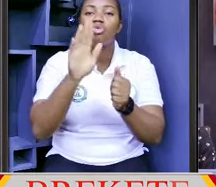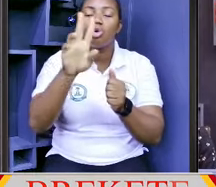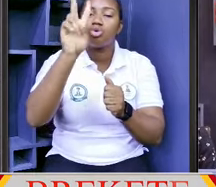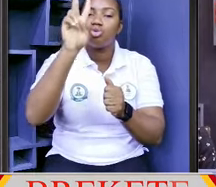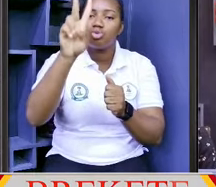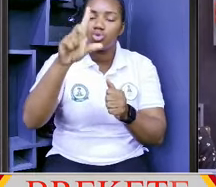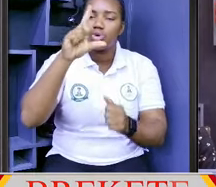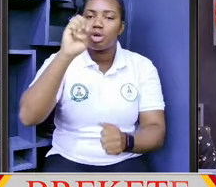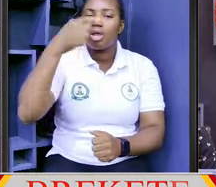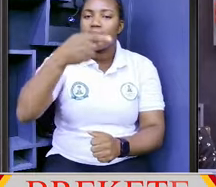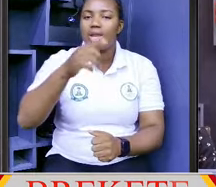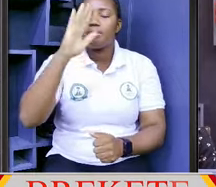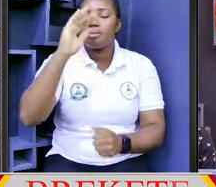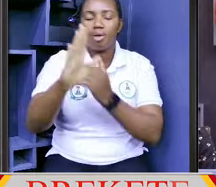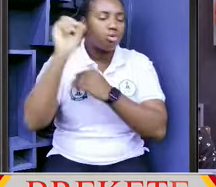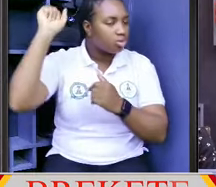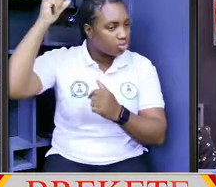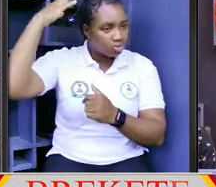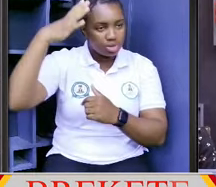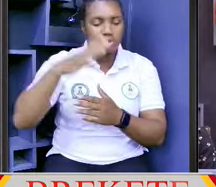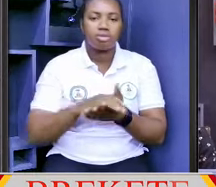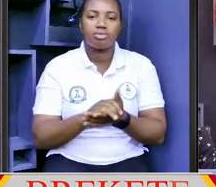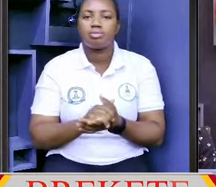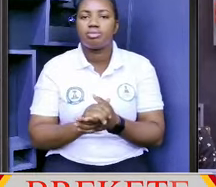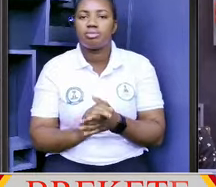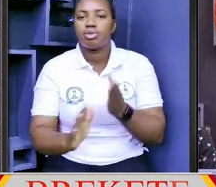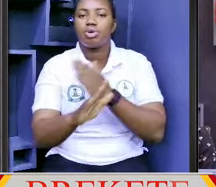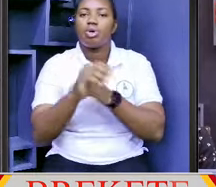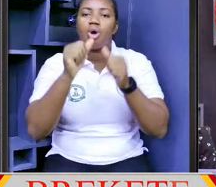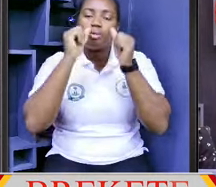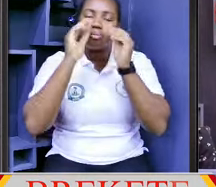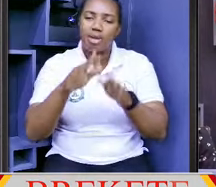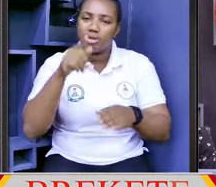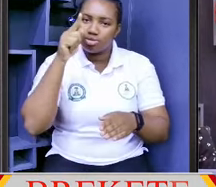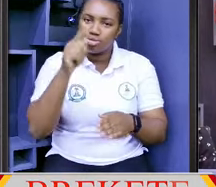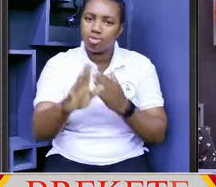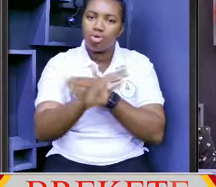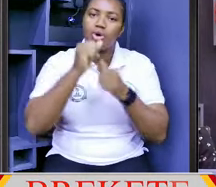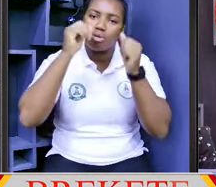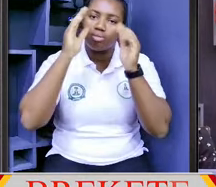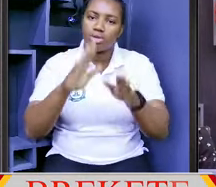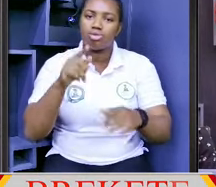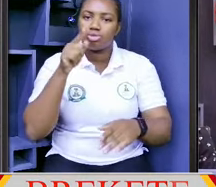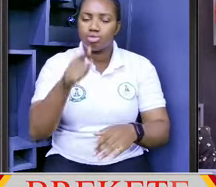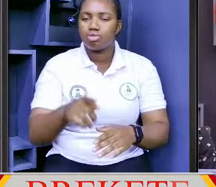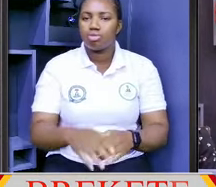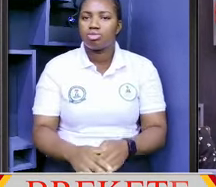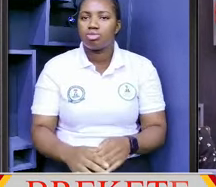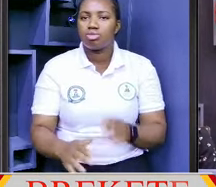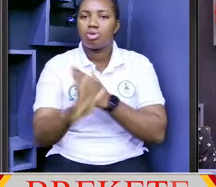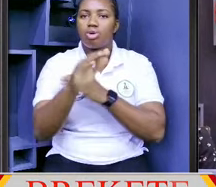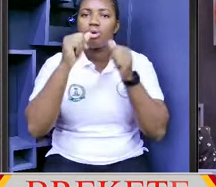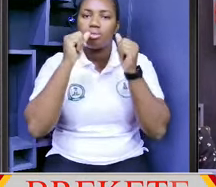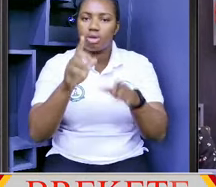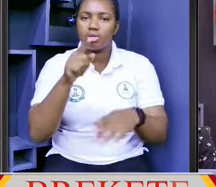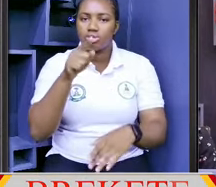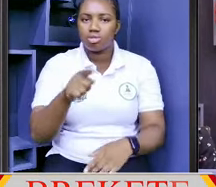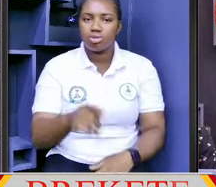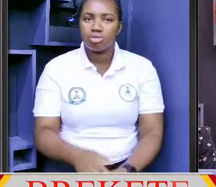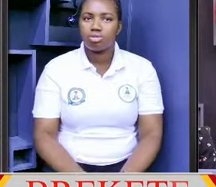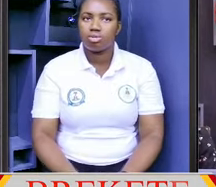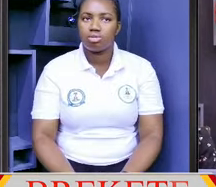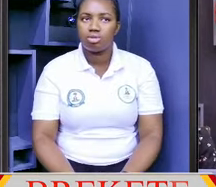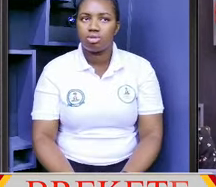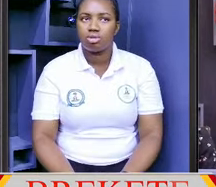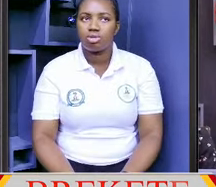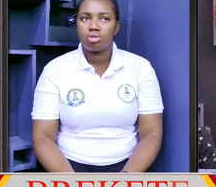grace of God Almighty. God bless you. God bless you. Amen. God bless you. God will work